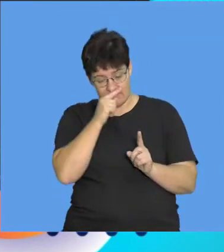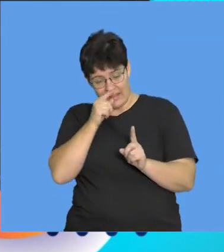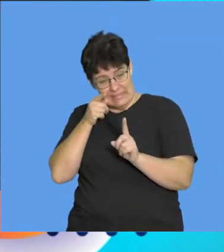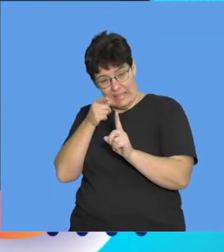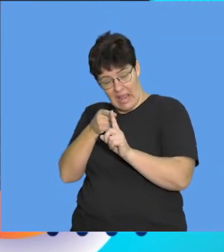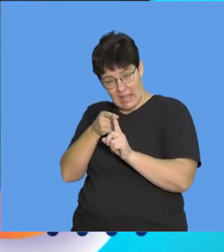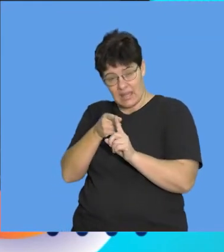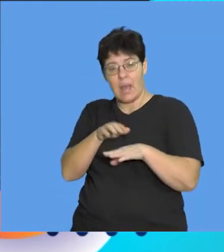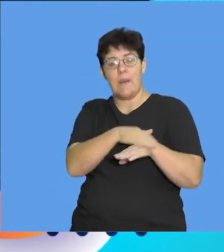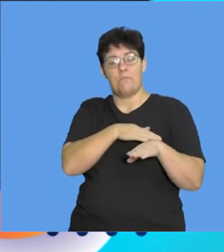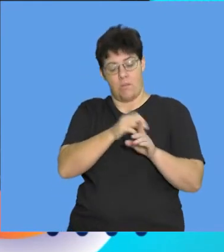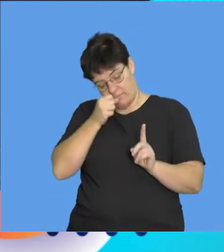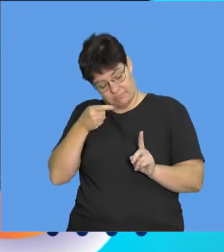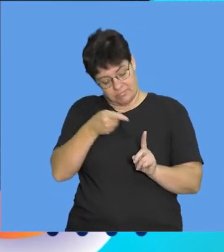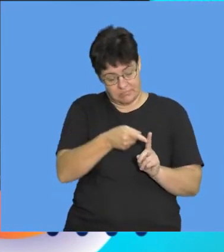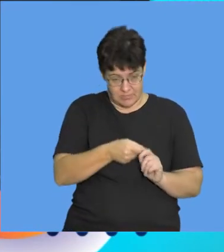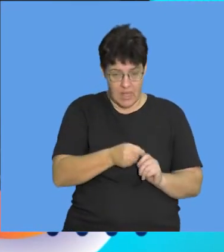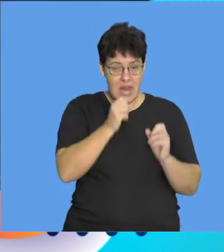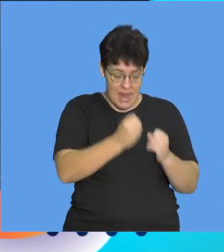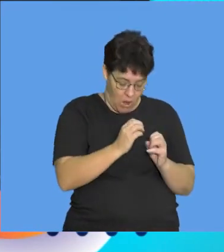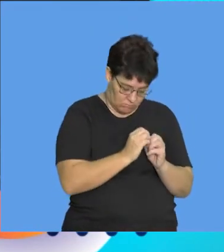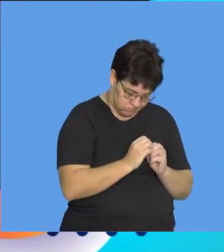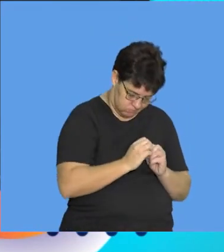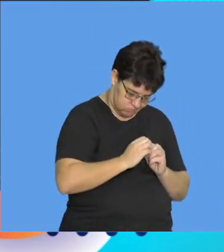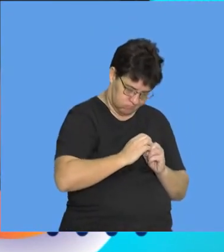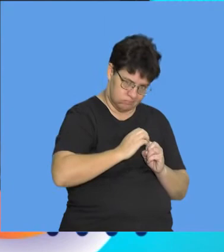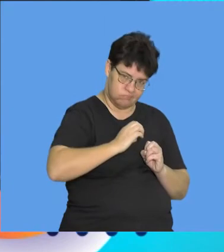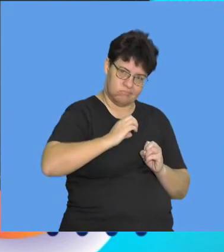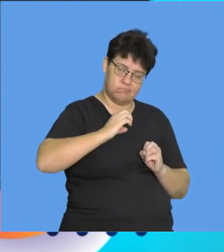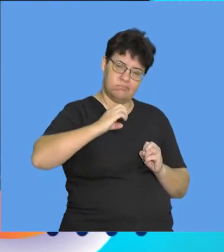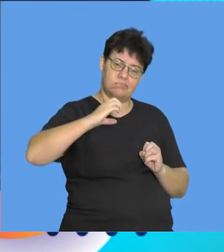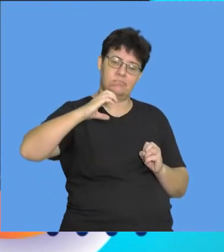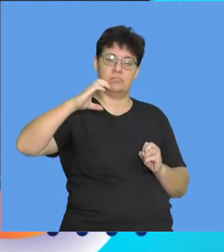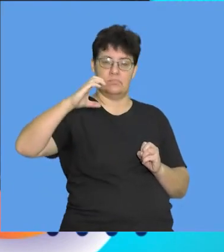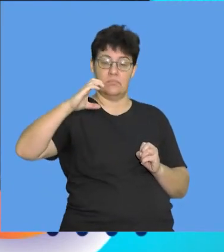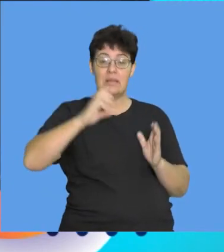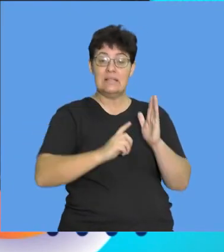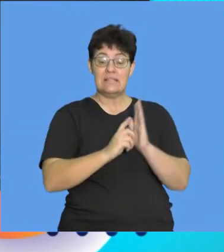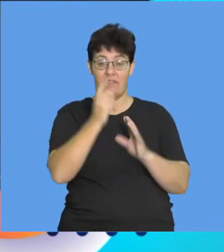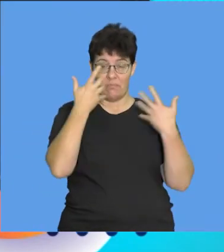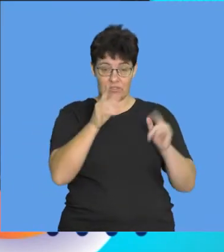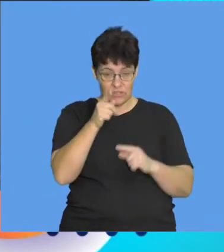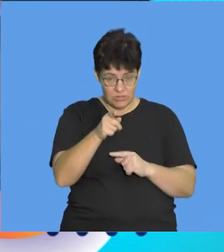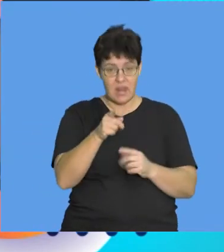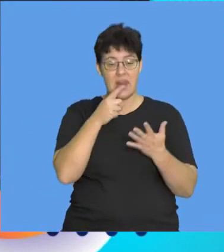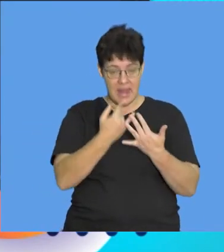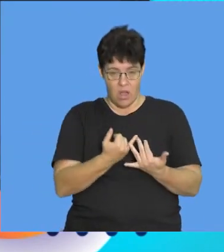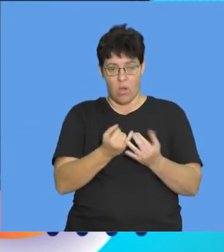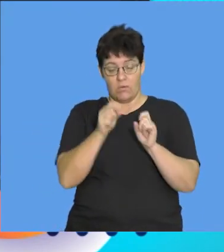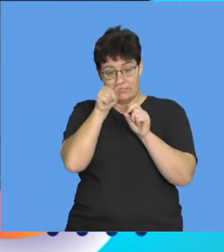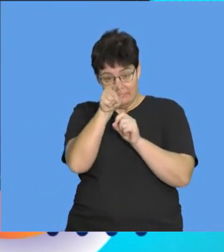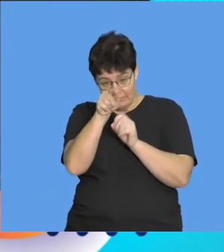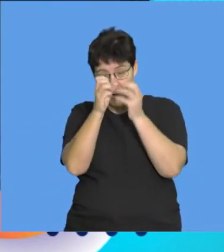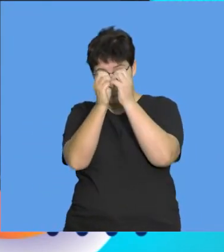follicle. That follicle gradually develops, and as it develops, it releases a hormone called estrogen.